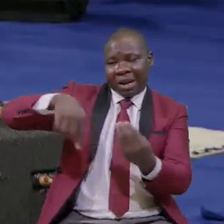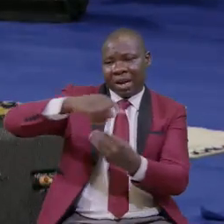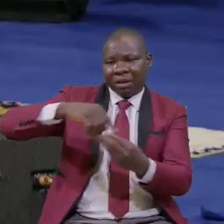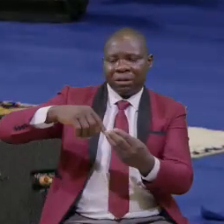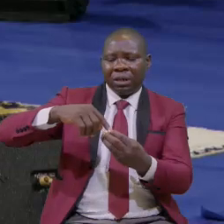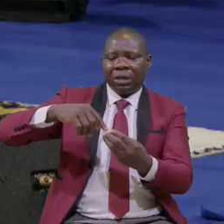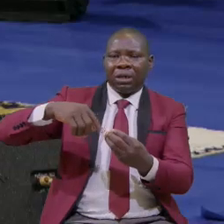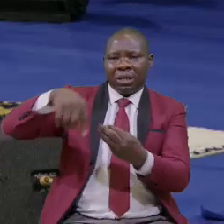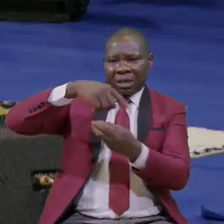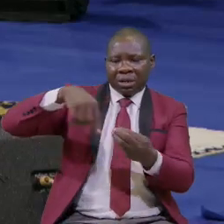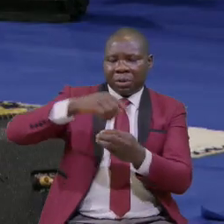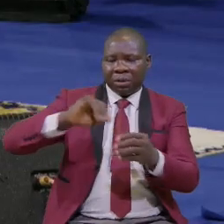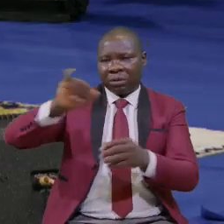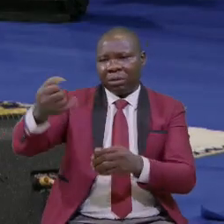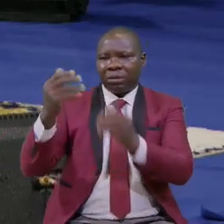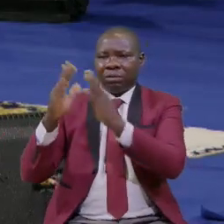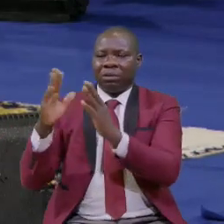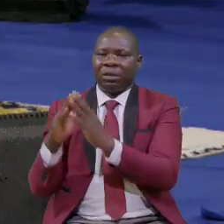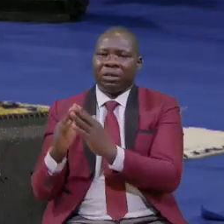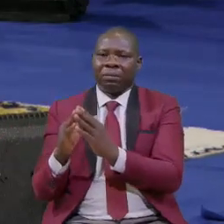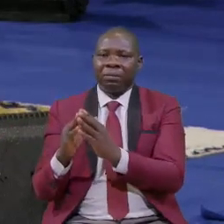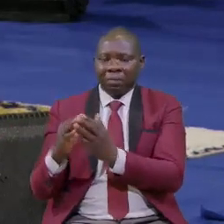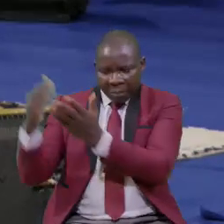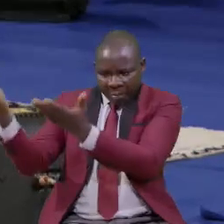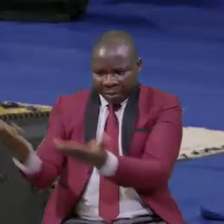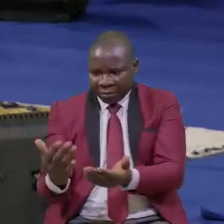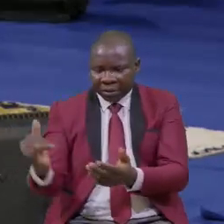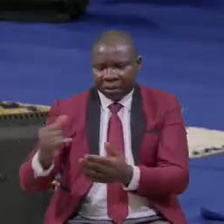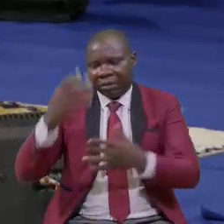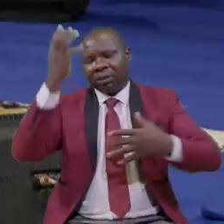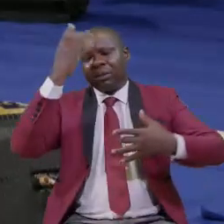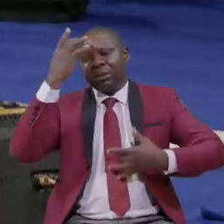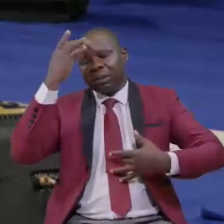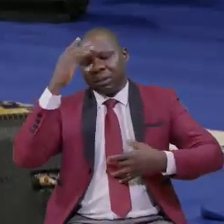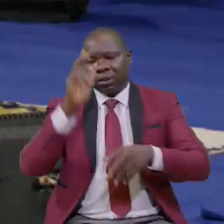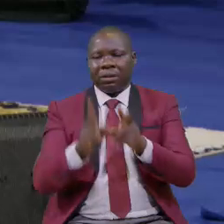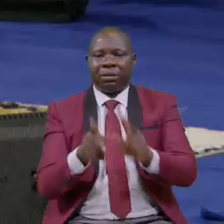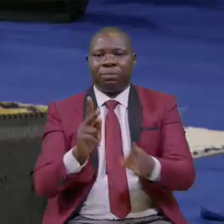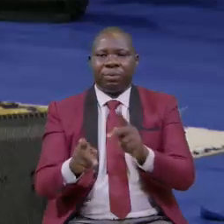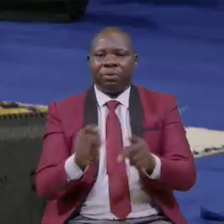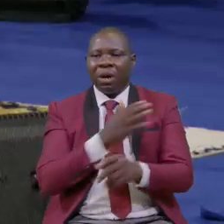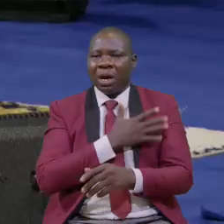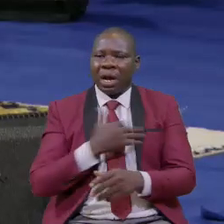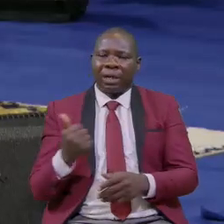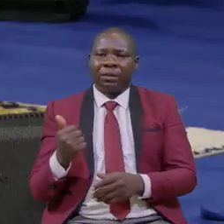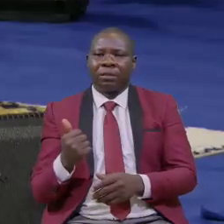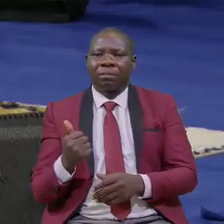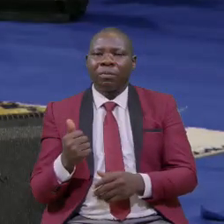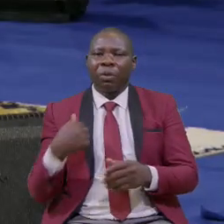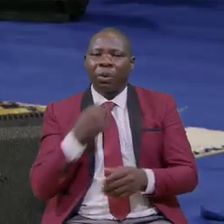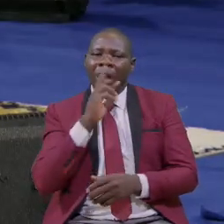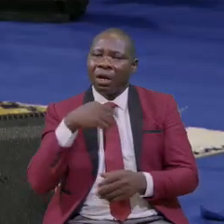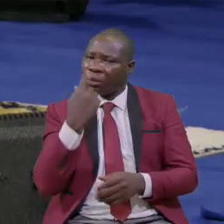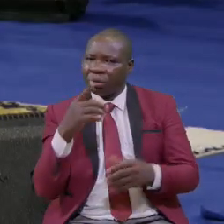about unto Jerusalem, bringing sick folks and were told